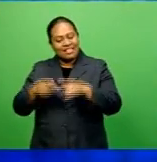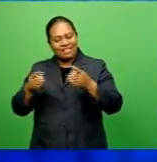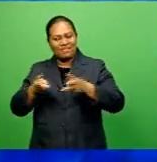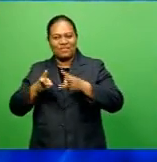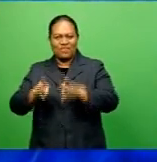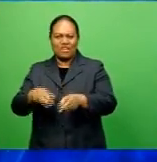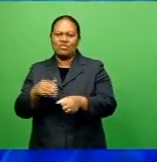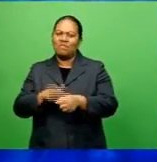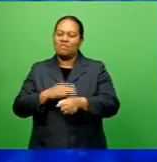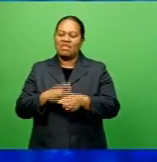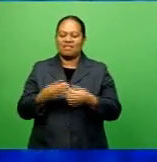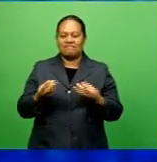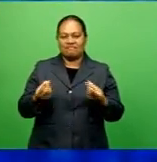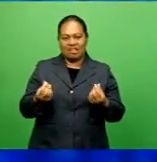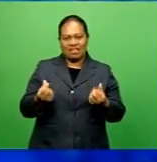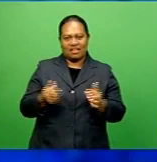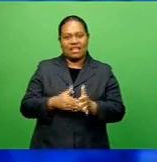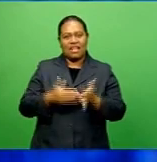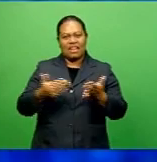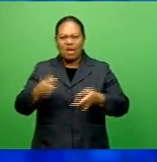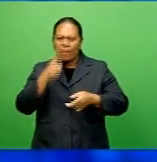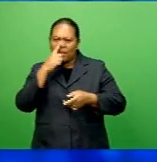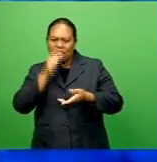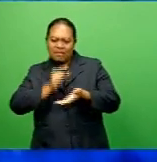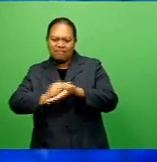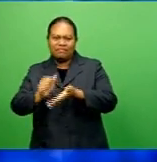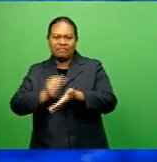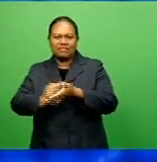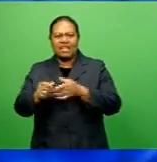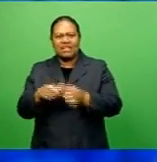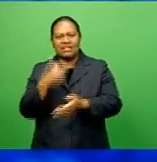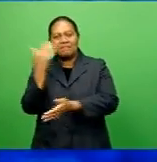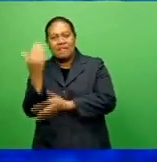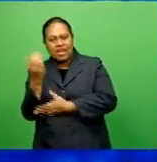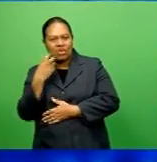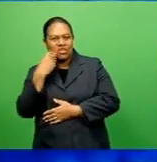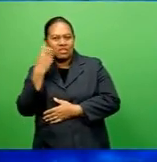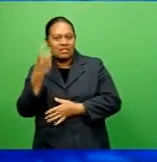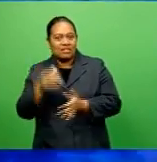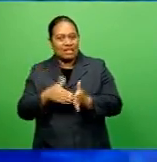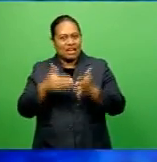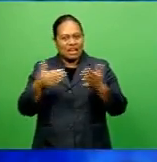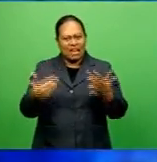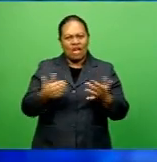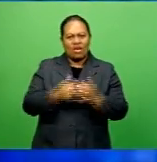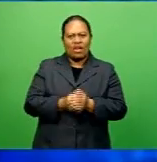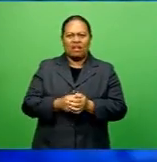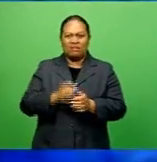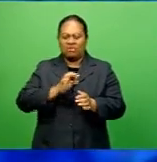order to make money. The vendors who relied heavily on the tourism industry are now moving away from